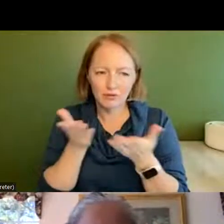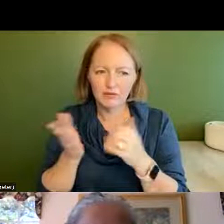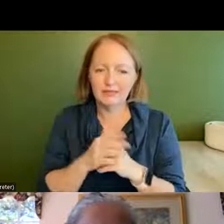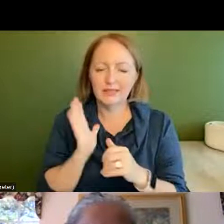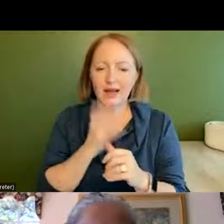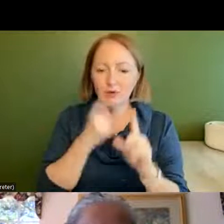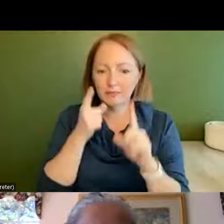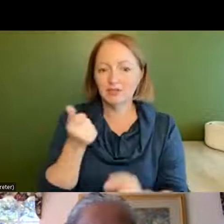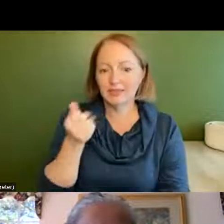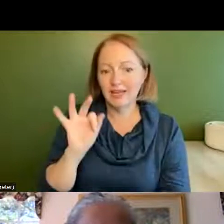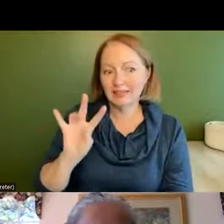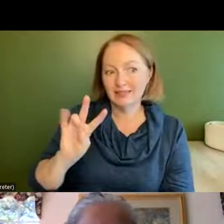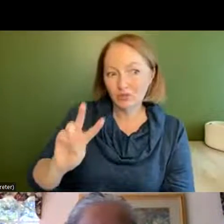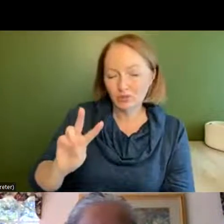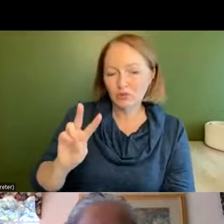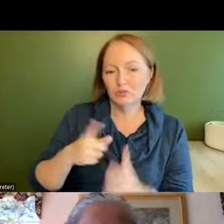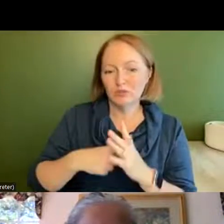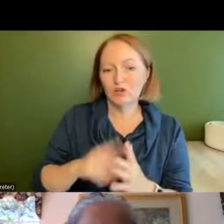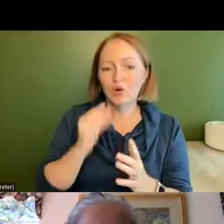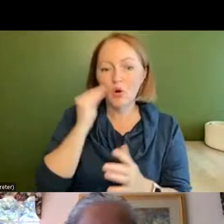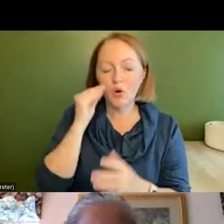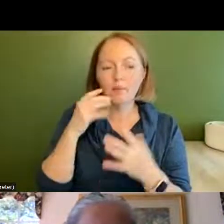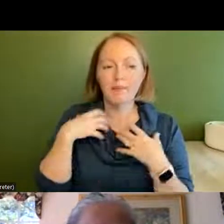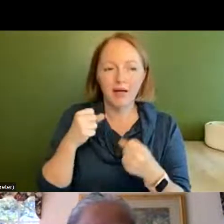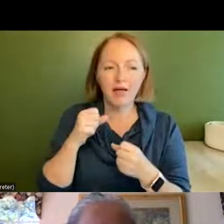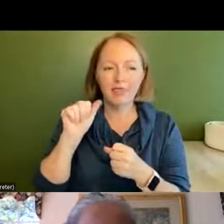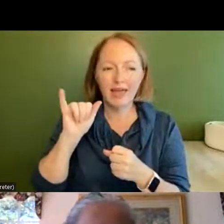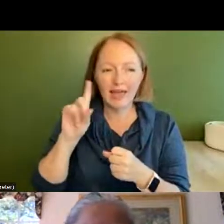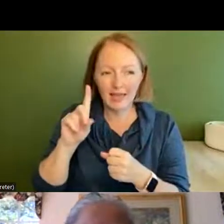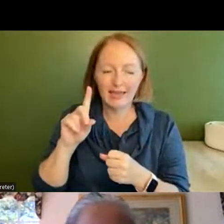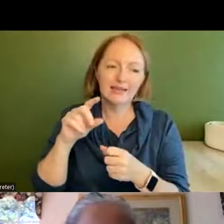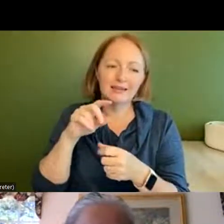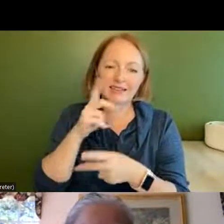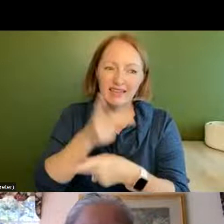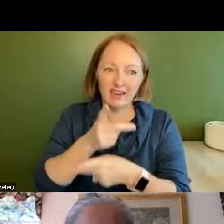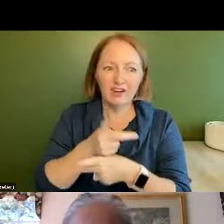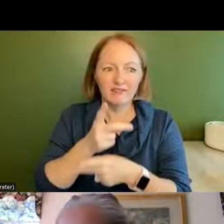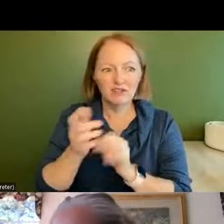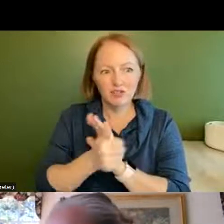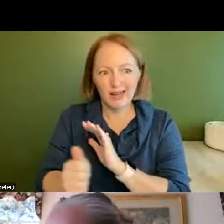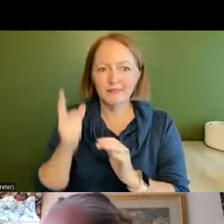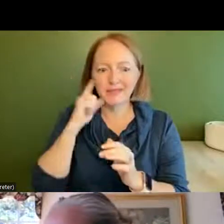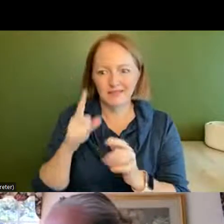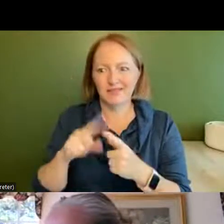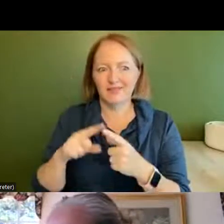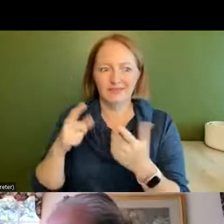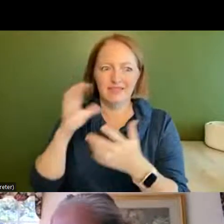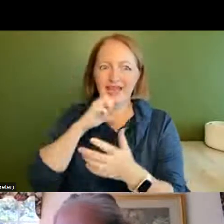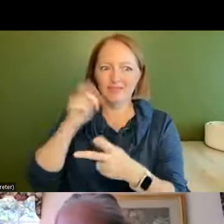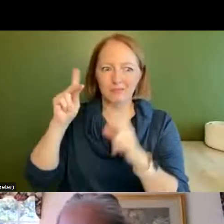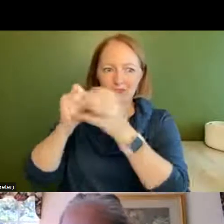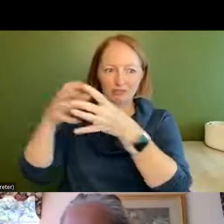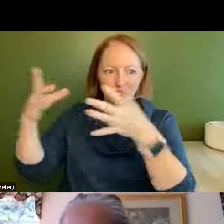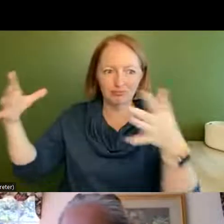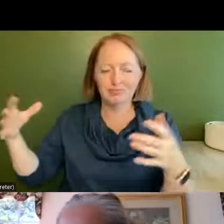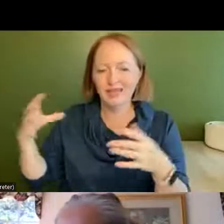mission, in 1972, we started doing home health aide caregiver training because of the growing aging population and